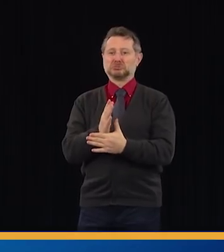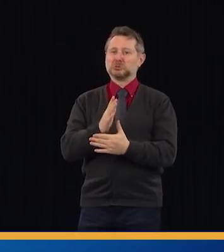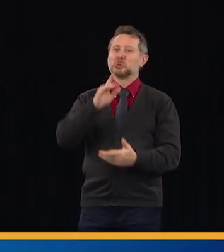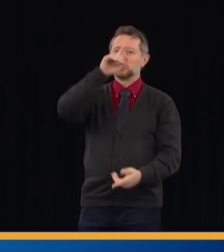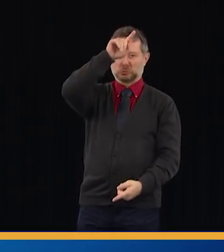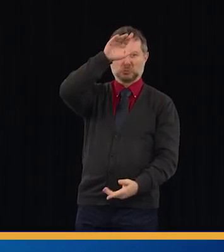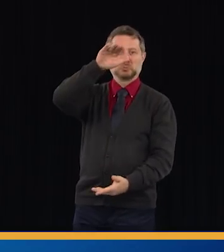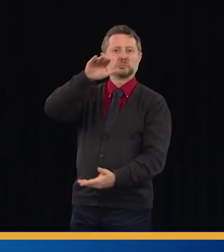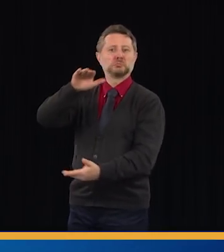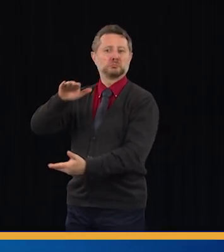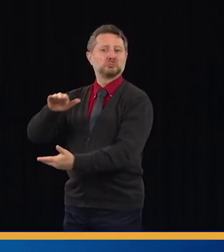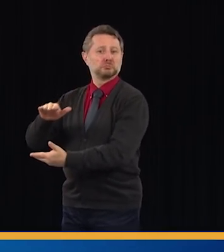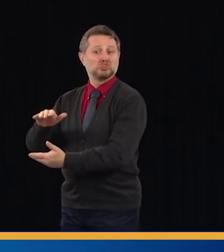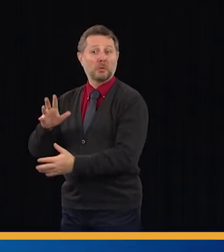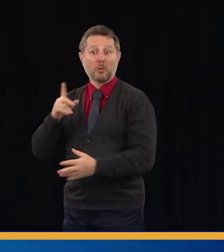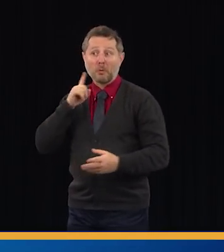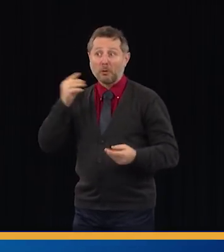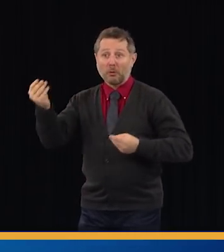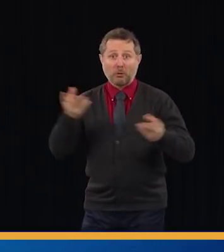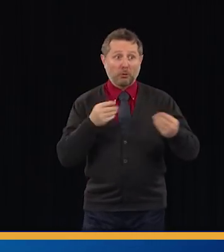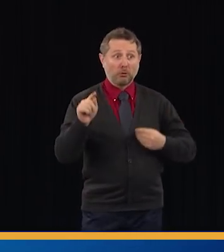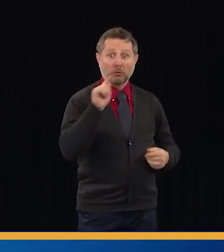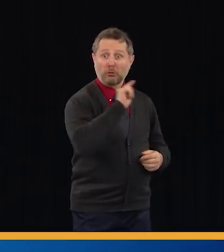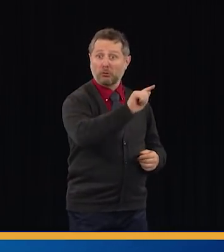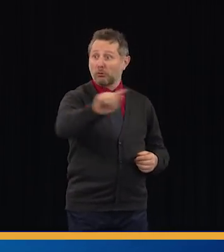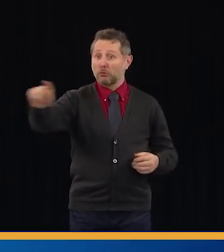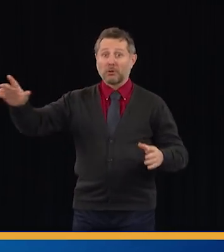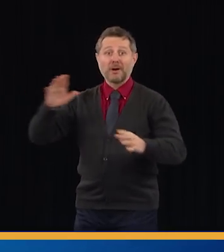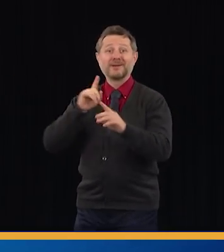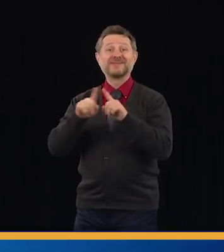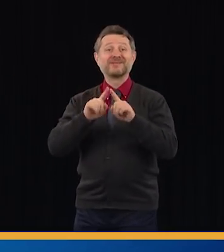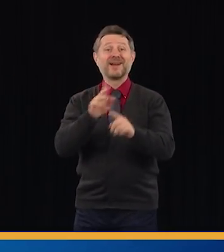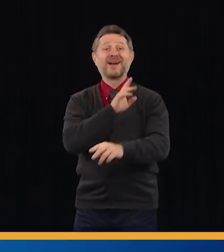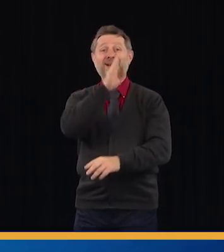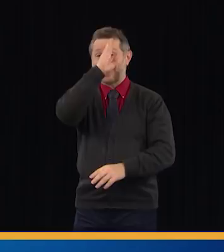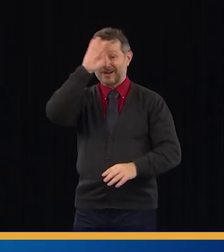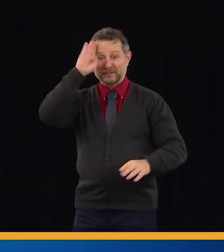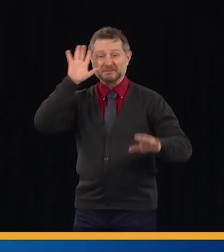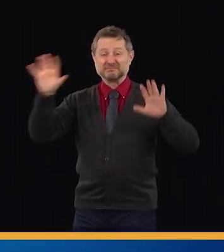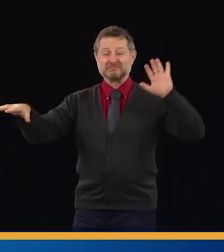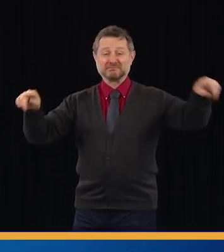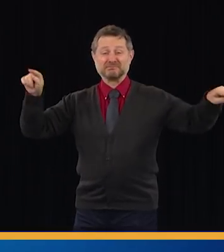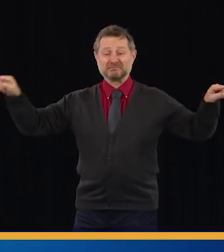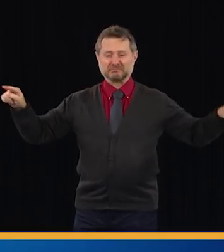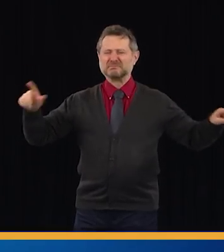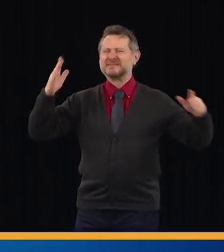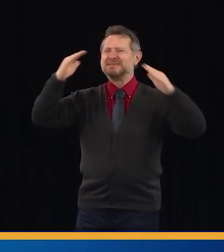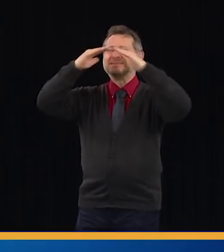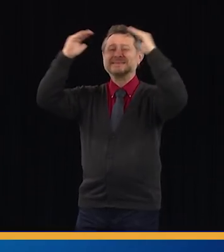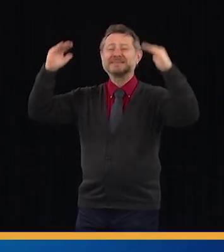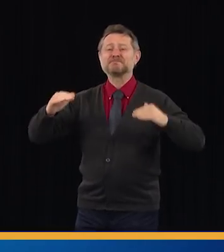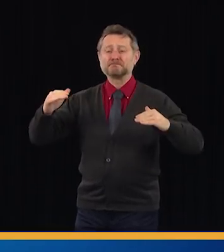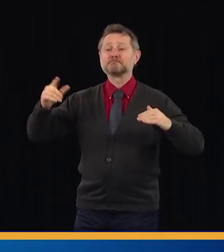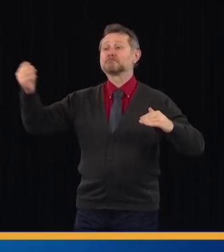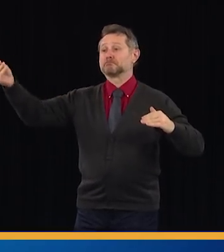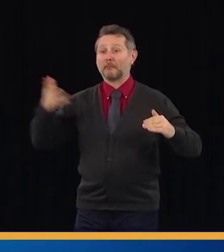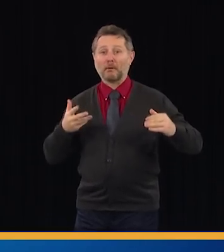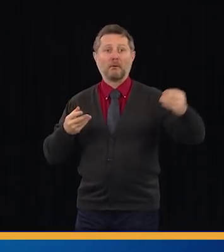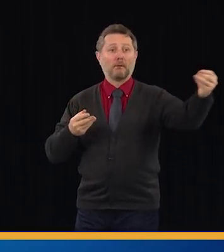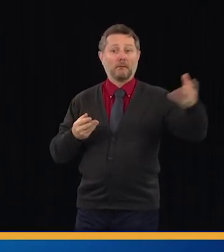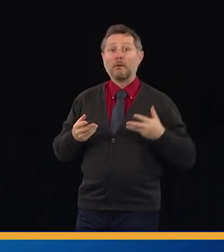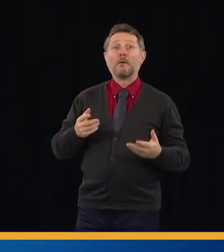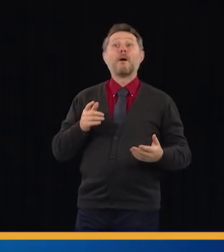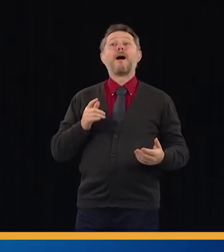Anecdotally, the individual hospitals, the larger systems are reporting that some of them are actually releasing